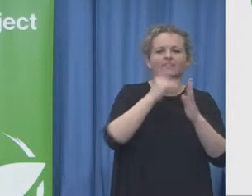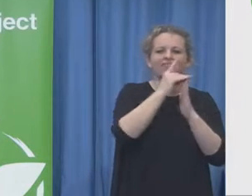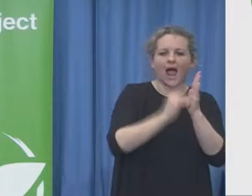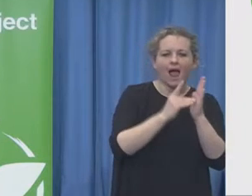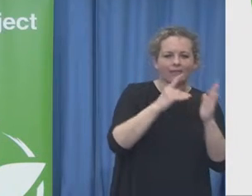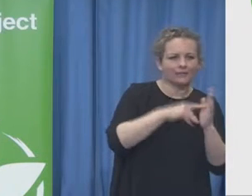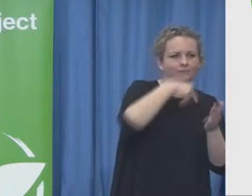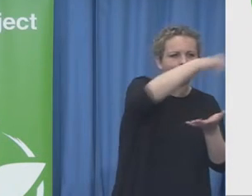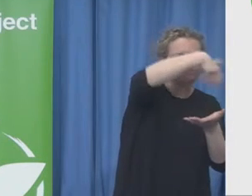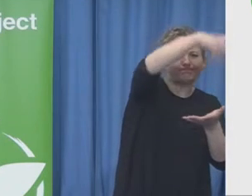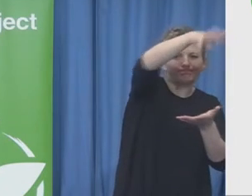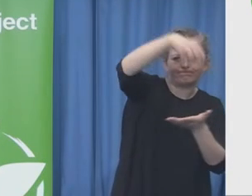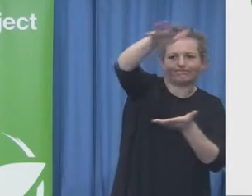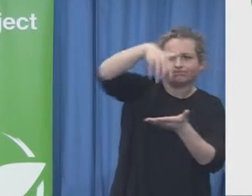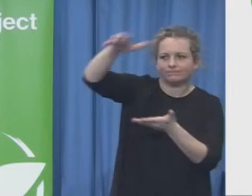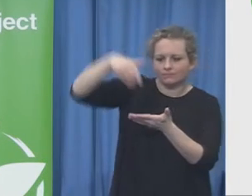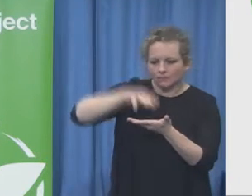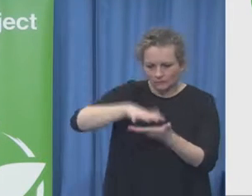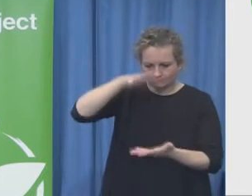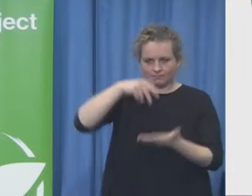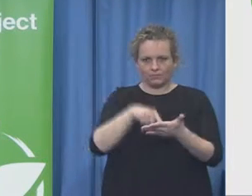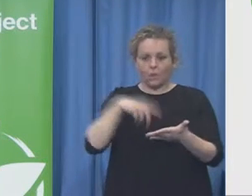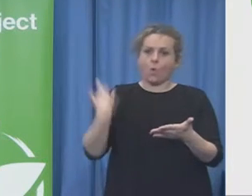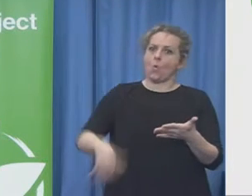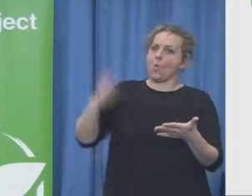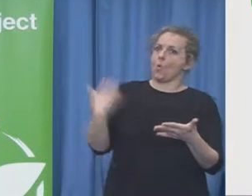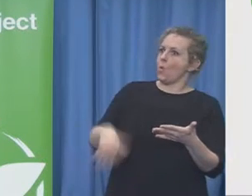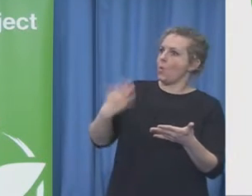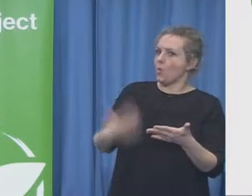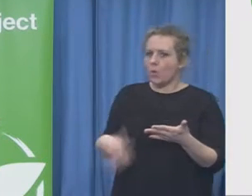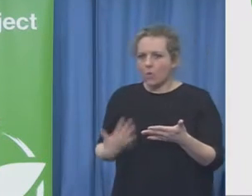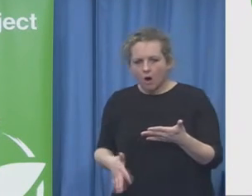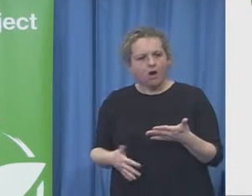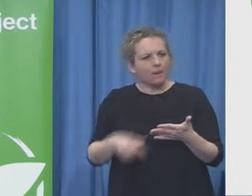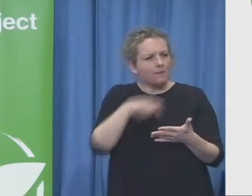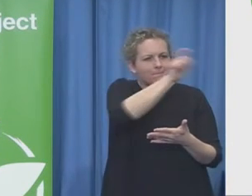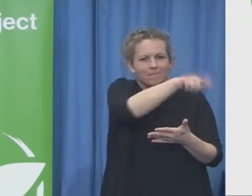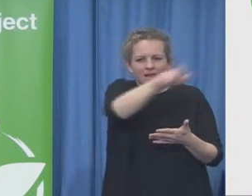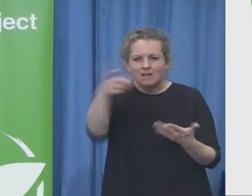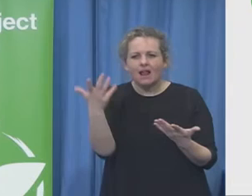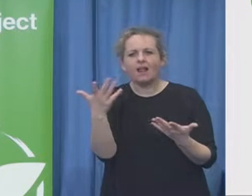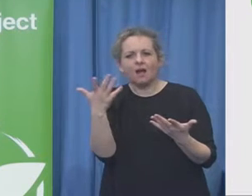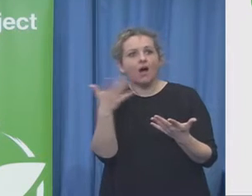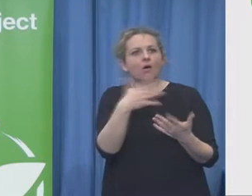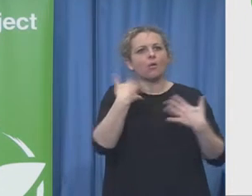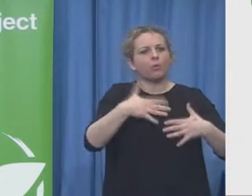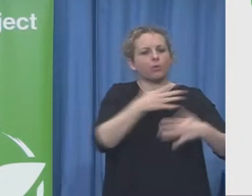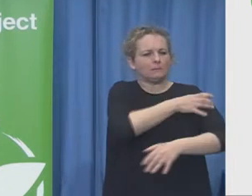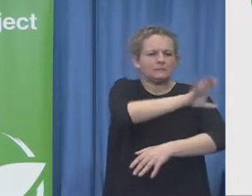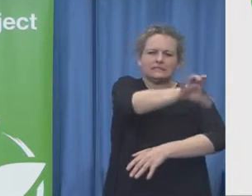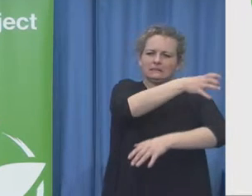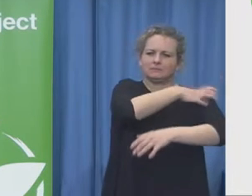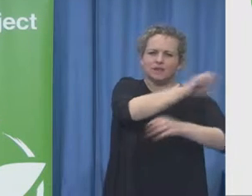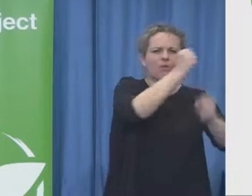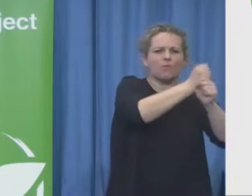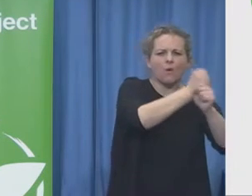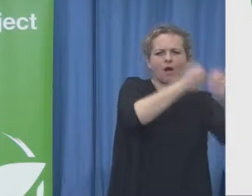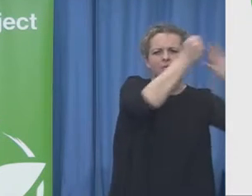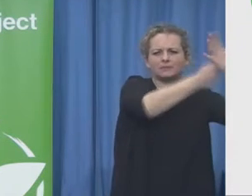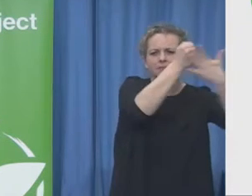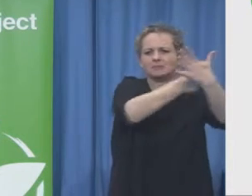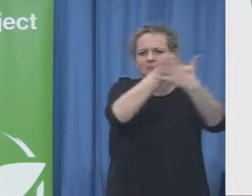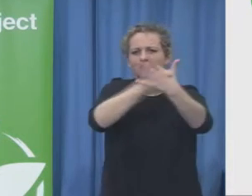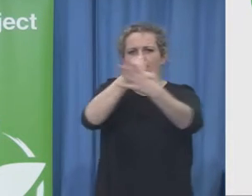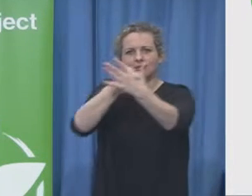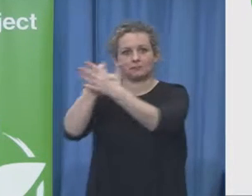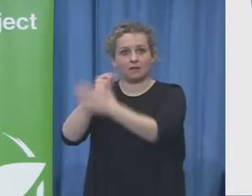a place from inner well-being, what we actually effect in society